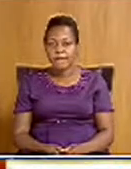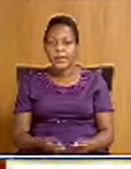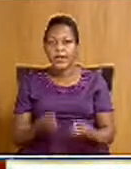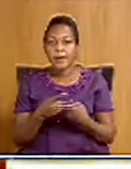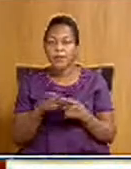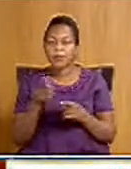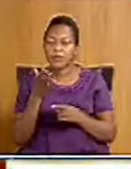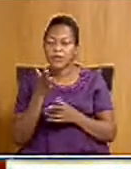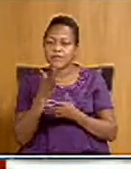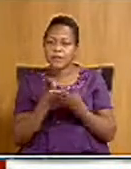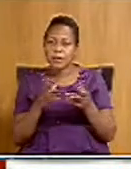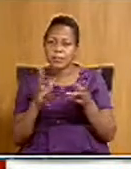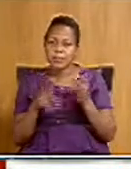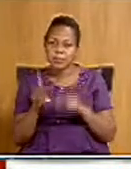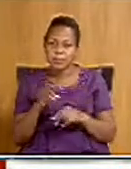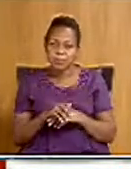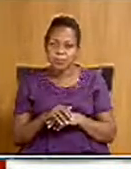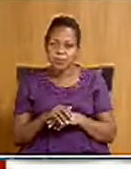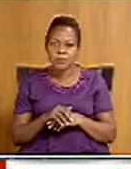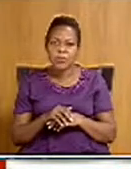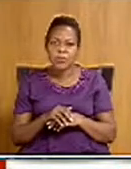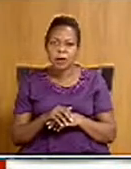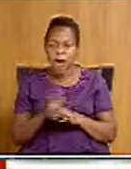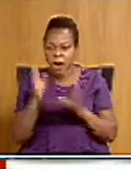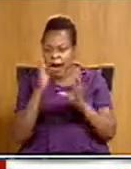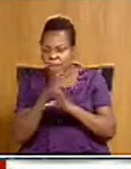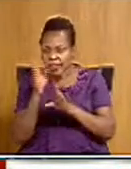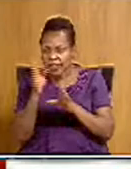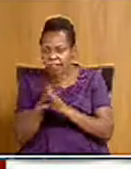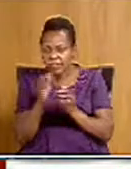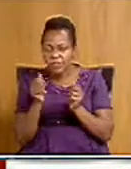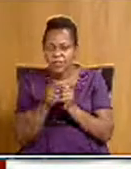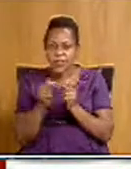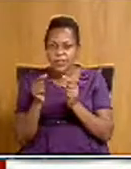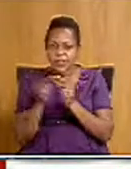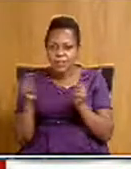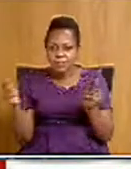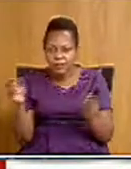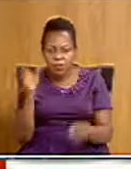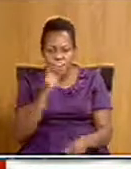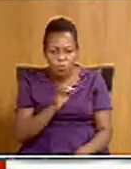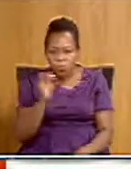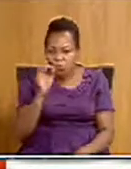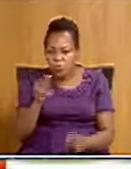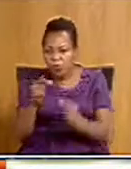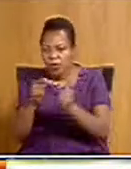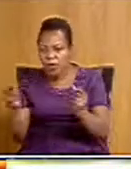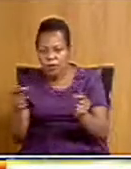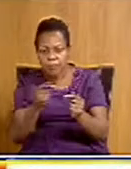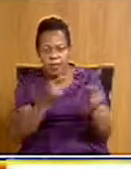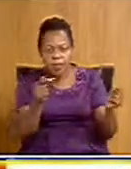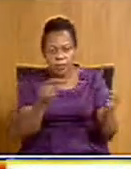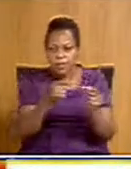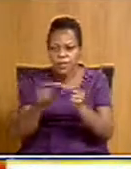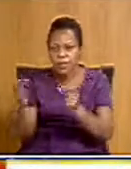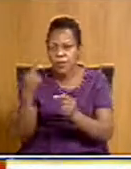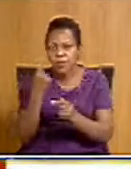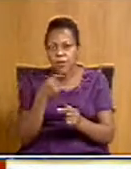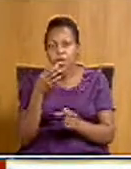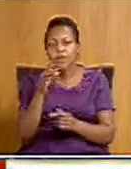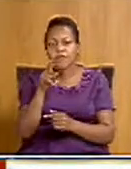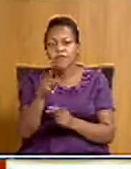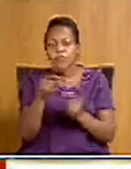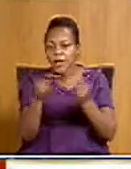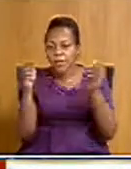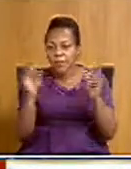However, some actors are always in search of enemies. They are looking for enemies. You are not an enemy, they declare